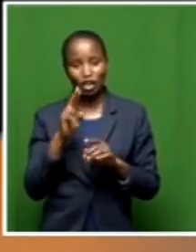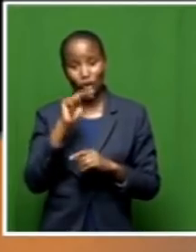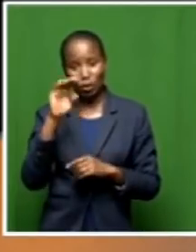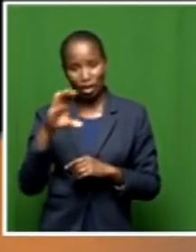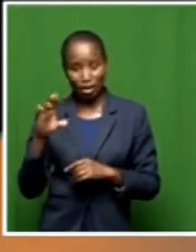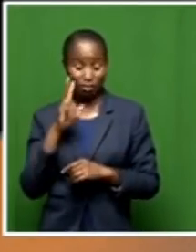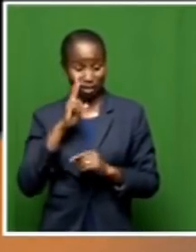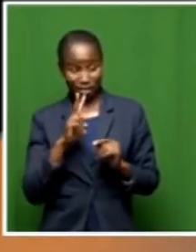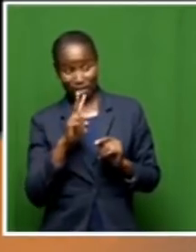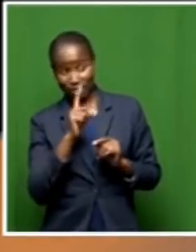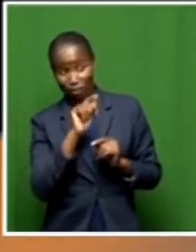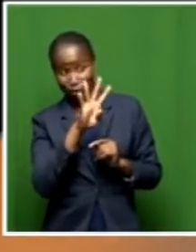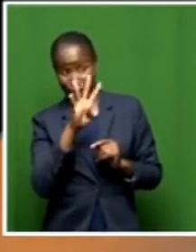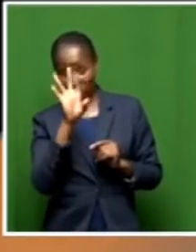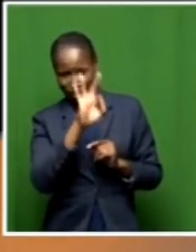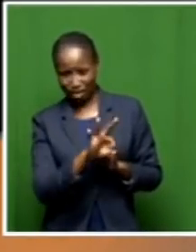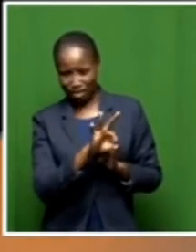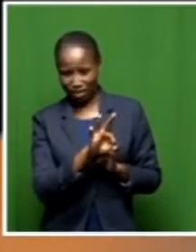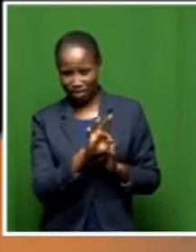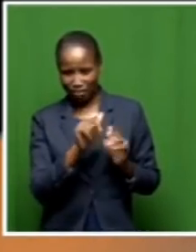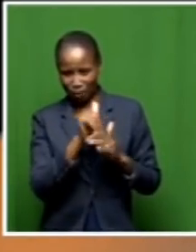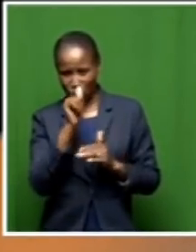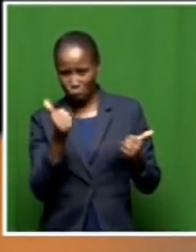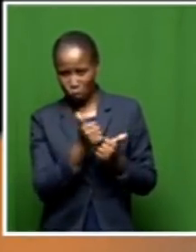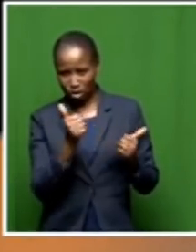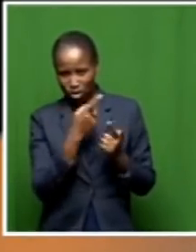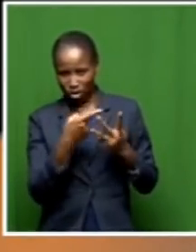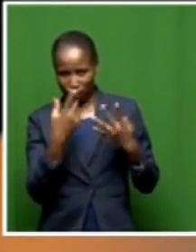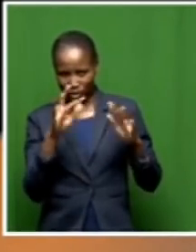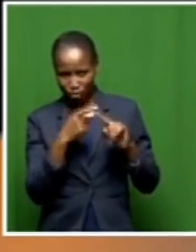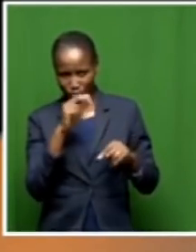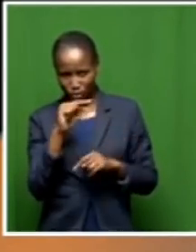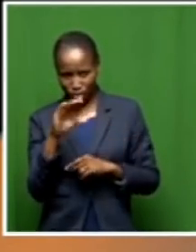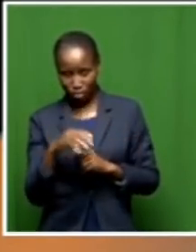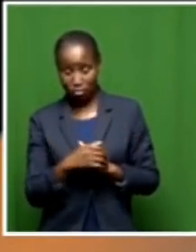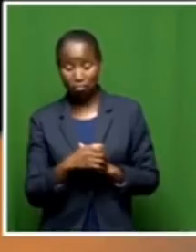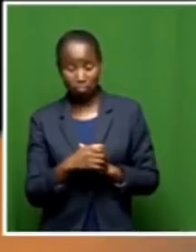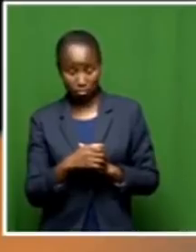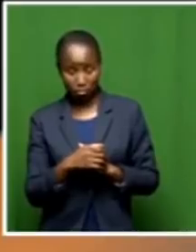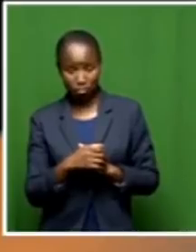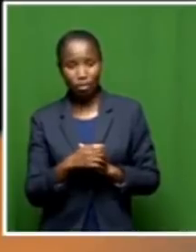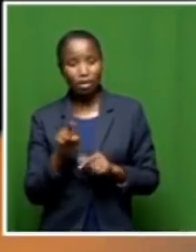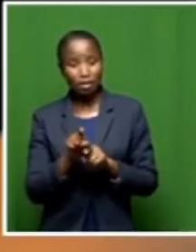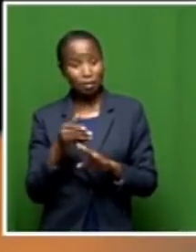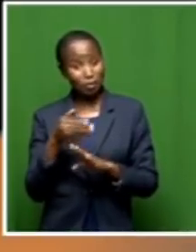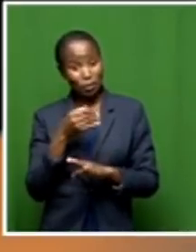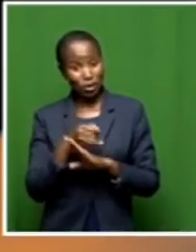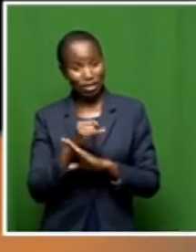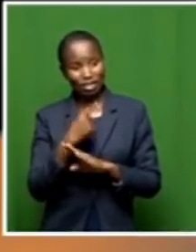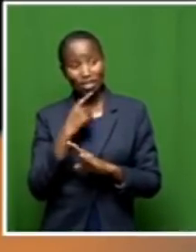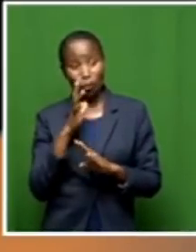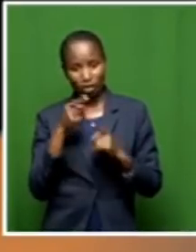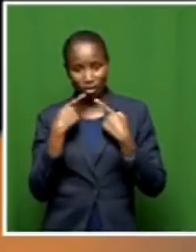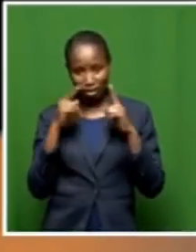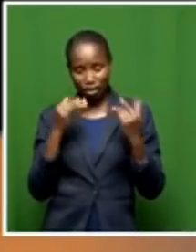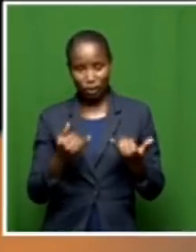votes have already been counted in the Northern Cape. So when we said a bit earlier that they'll probably be declared today, we can understand why, because we can see